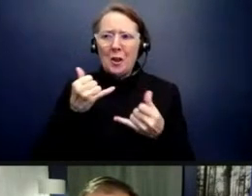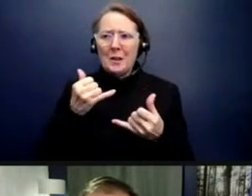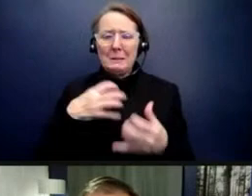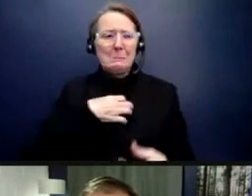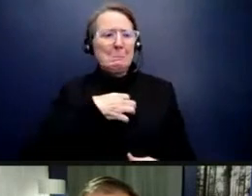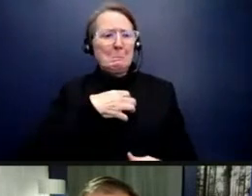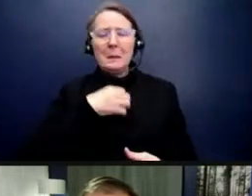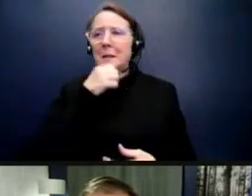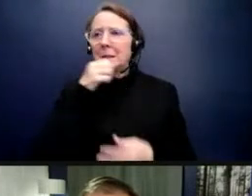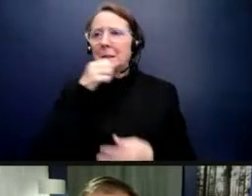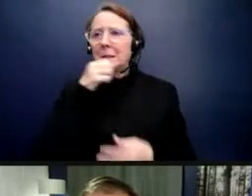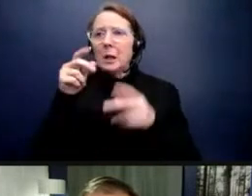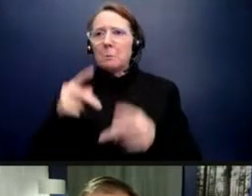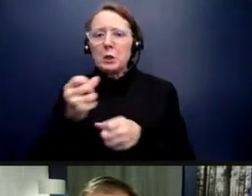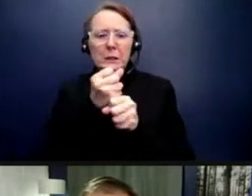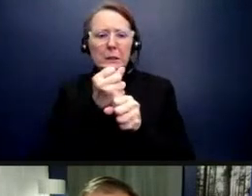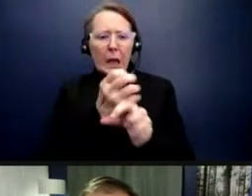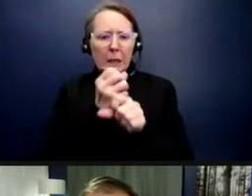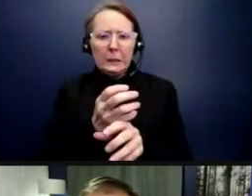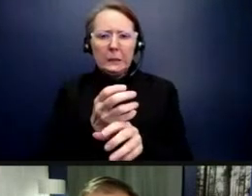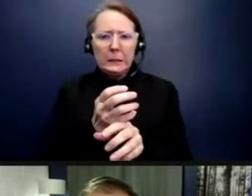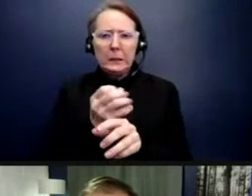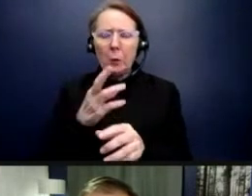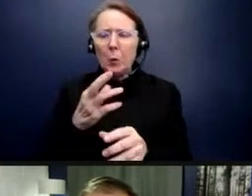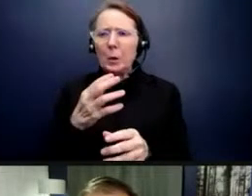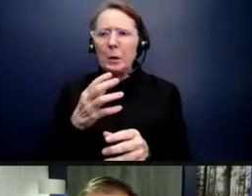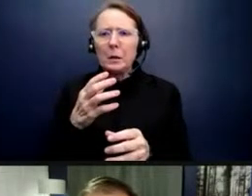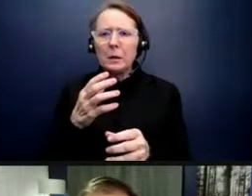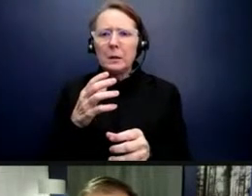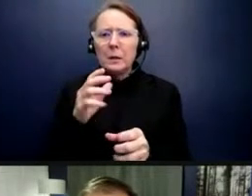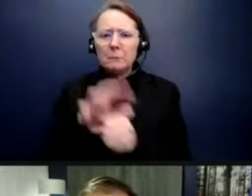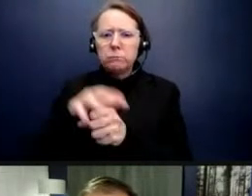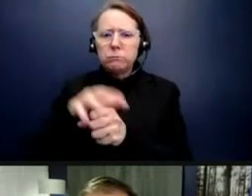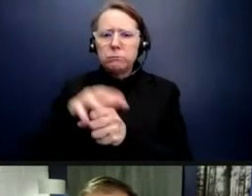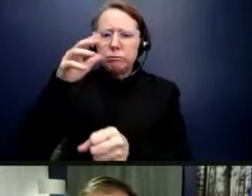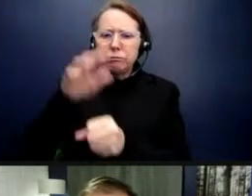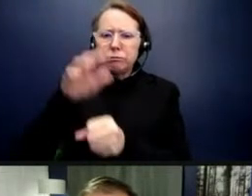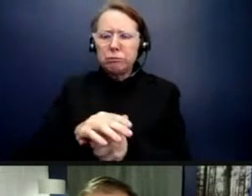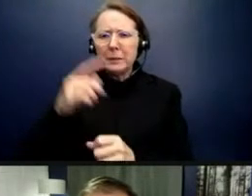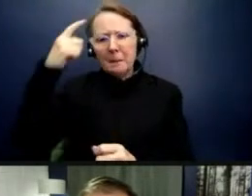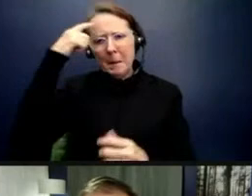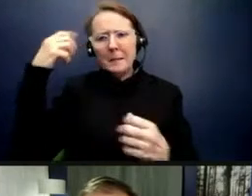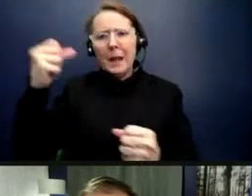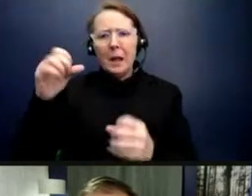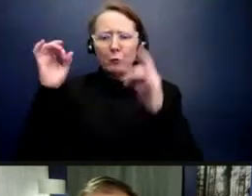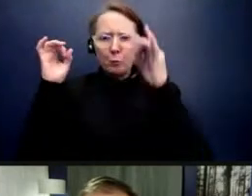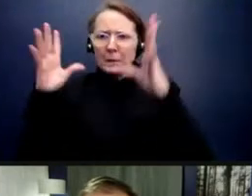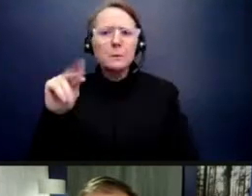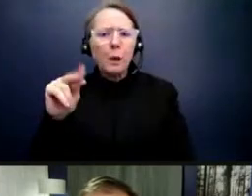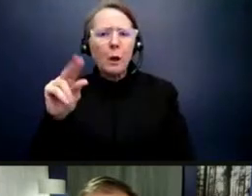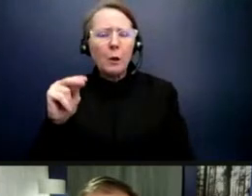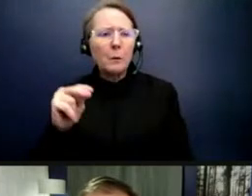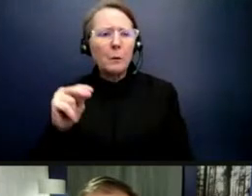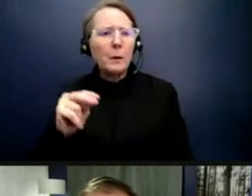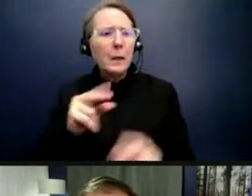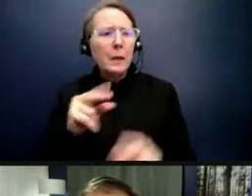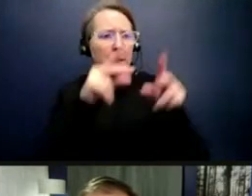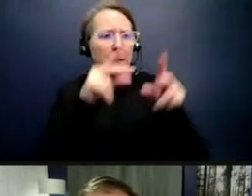somebody yelling or having a mental health crisis. It's somebody creating a health crisis